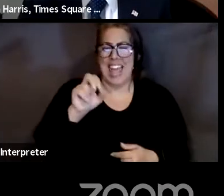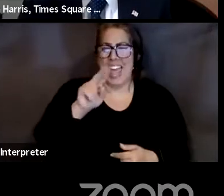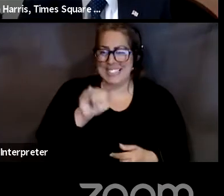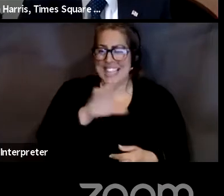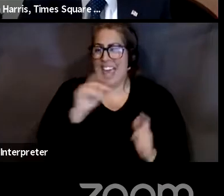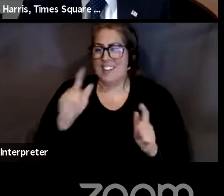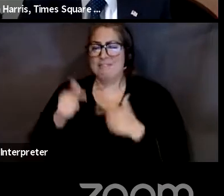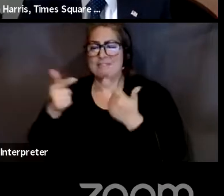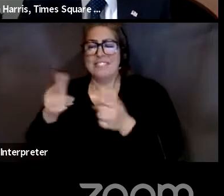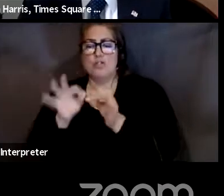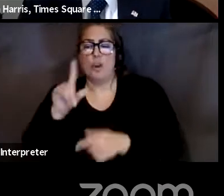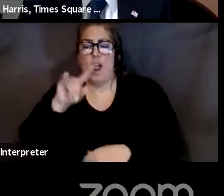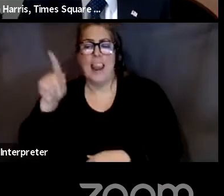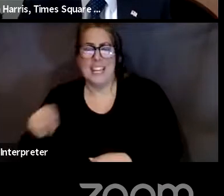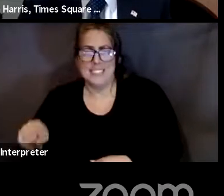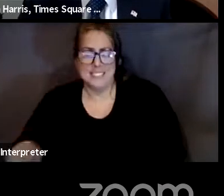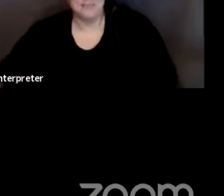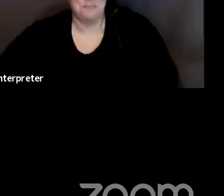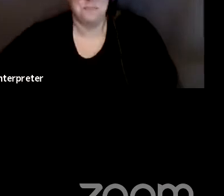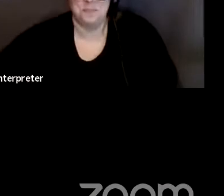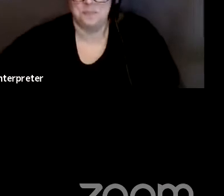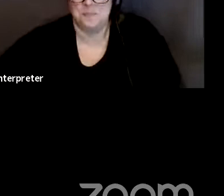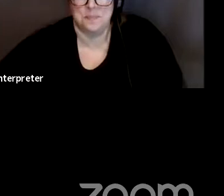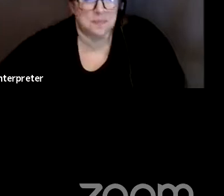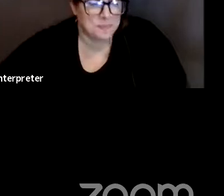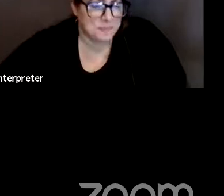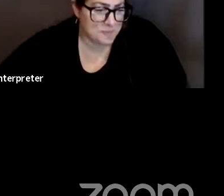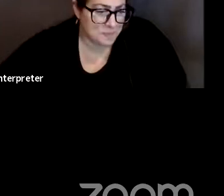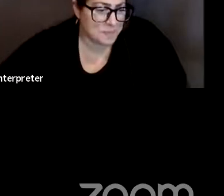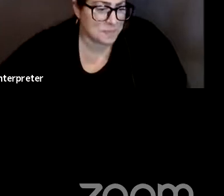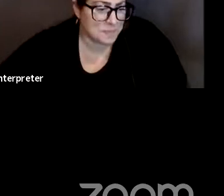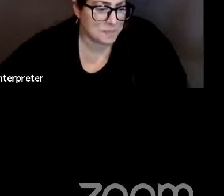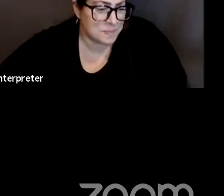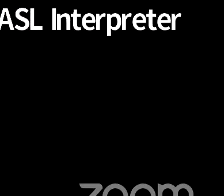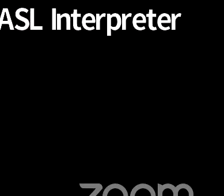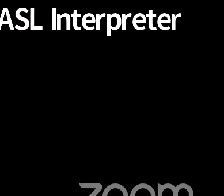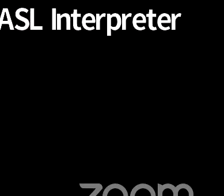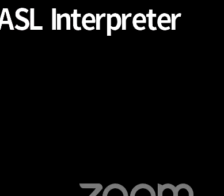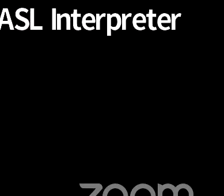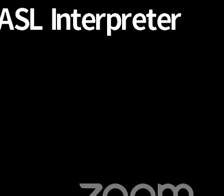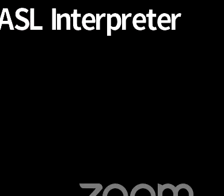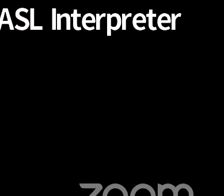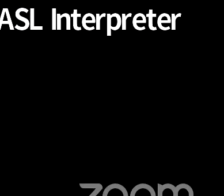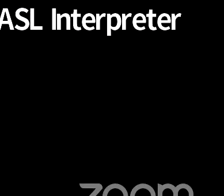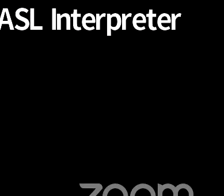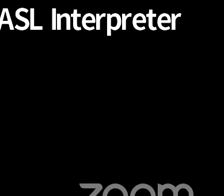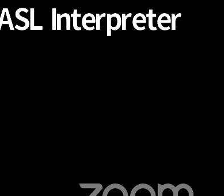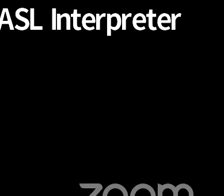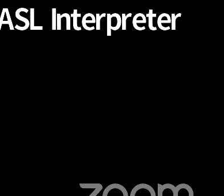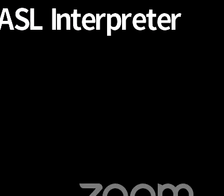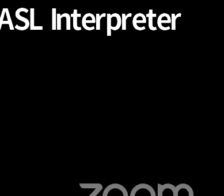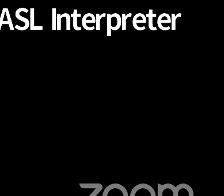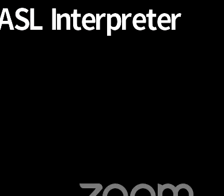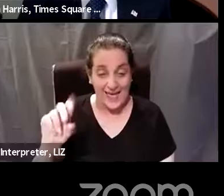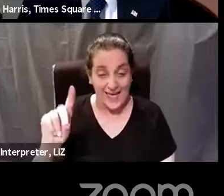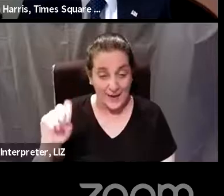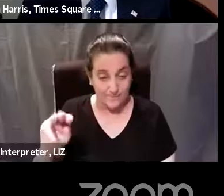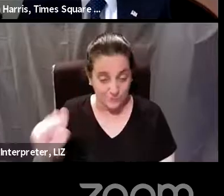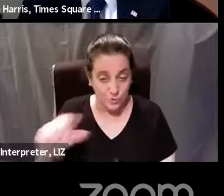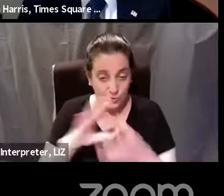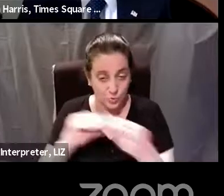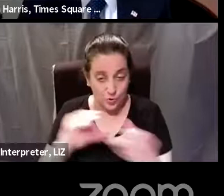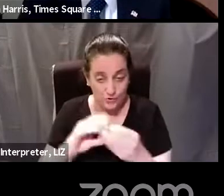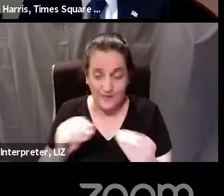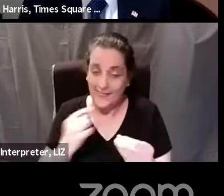have a lot of admiration for, you know, Eric Adams' story that he repeated in